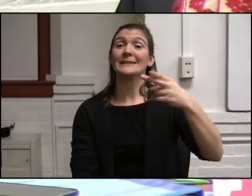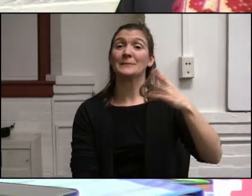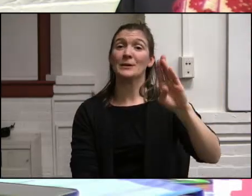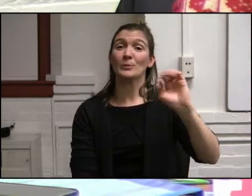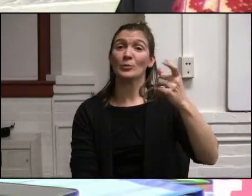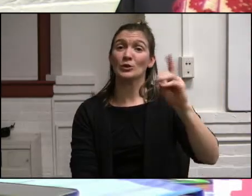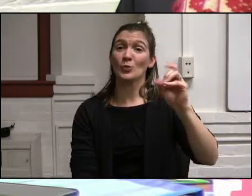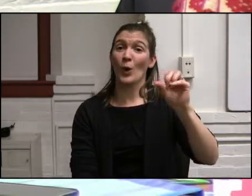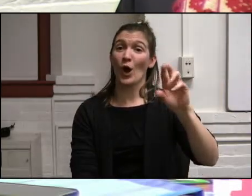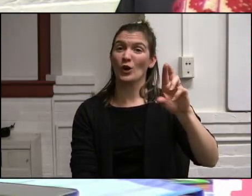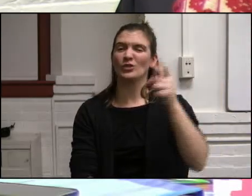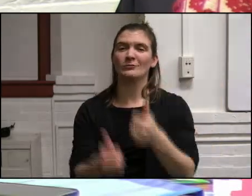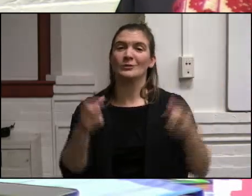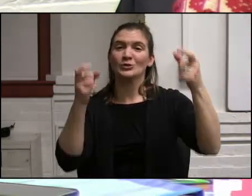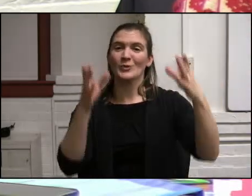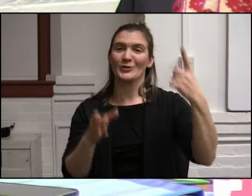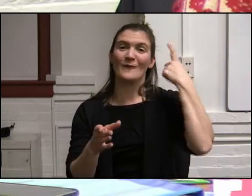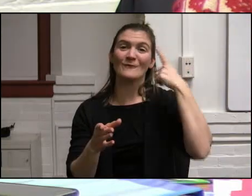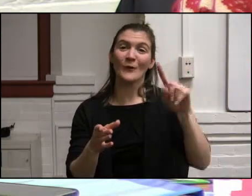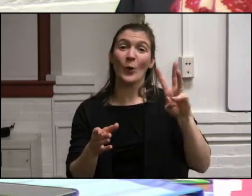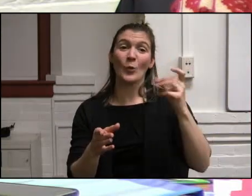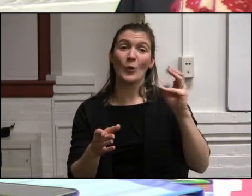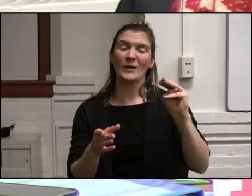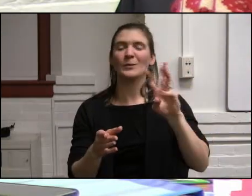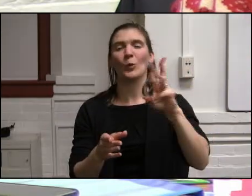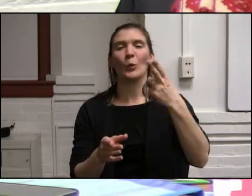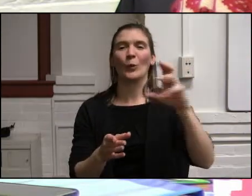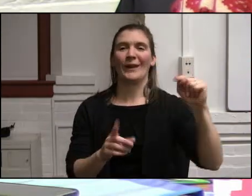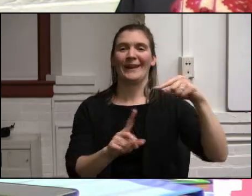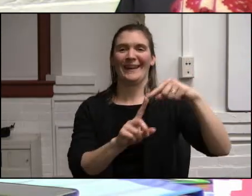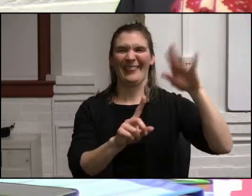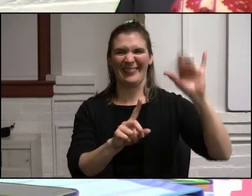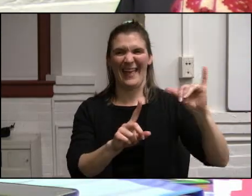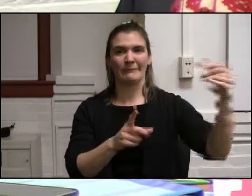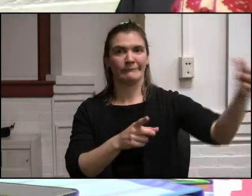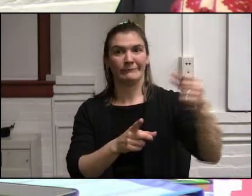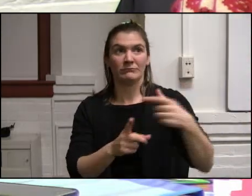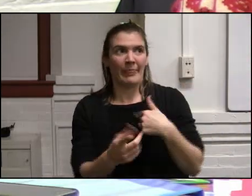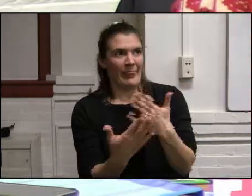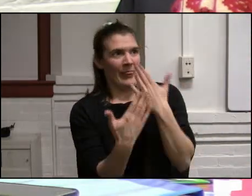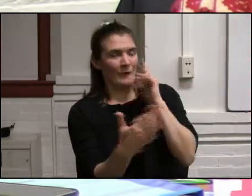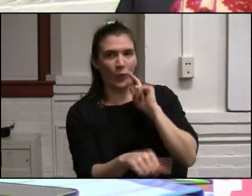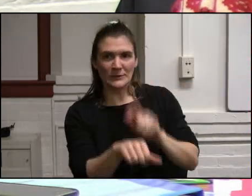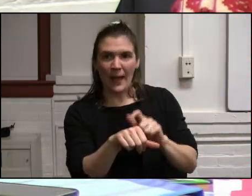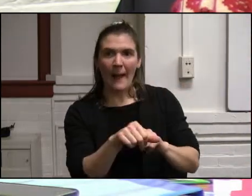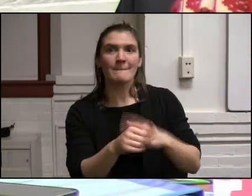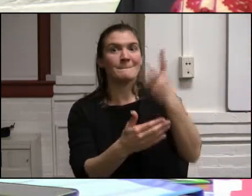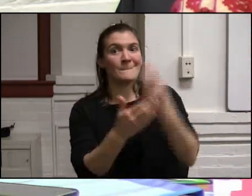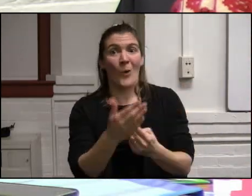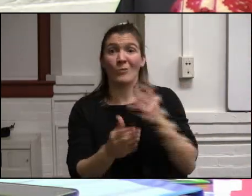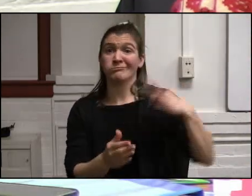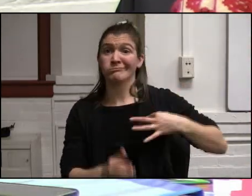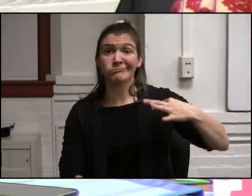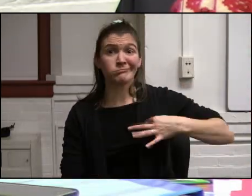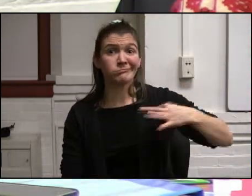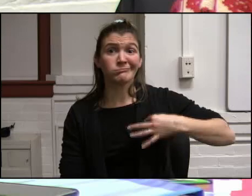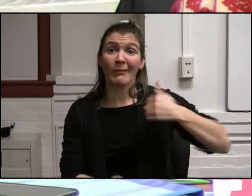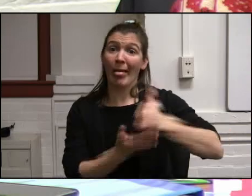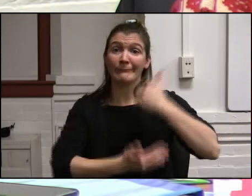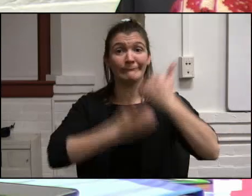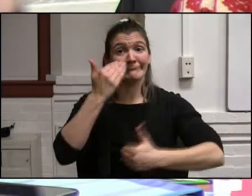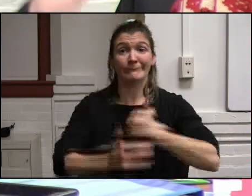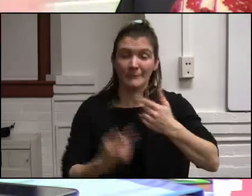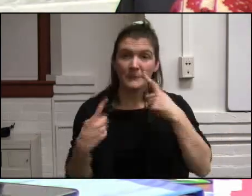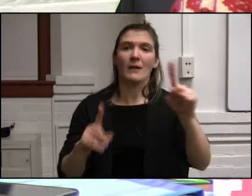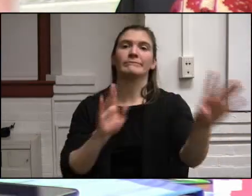Bridgewater, the Executive Director for the Windham-Windsor Housing Trust. We really appreciated the time that they volunteered to this effort